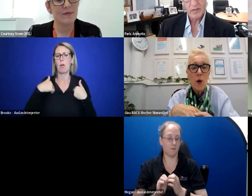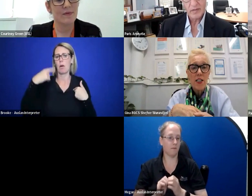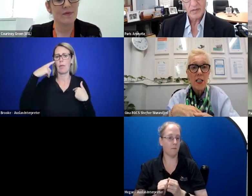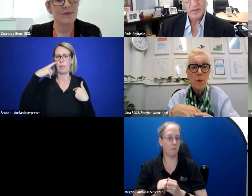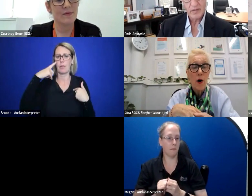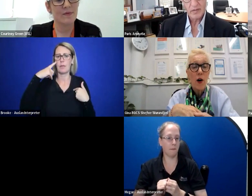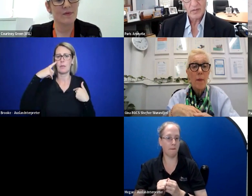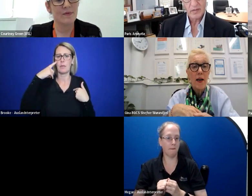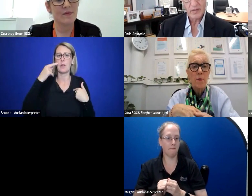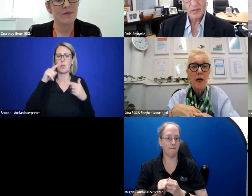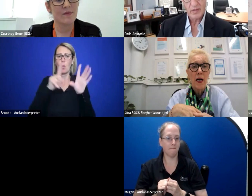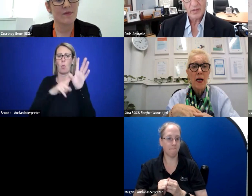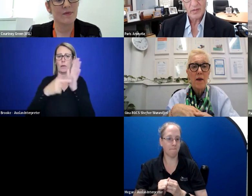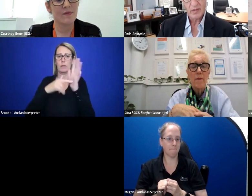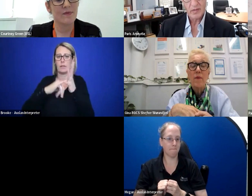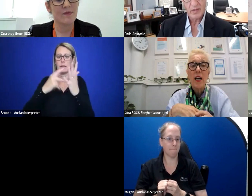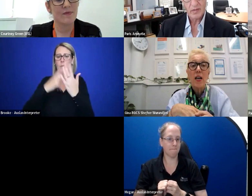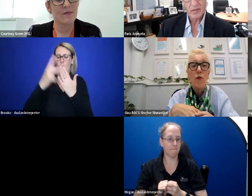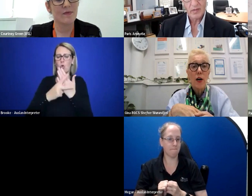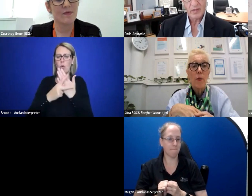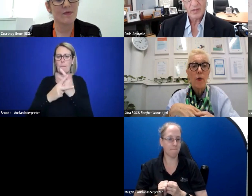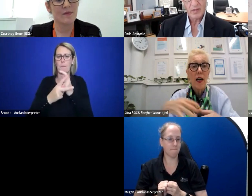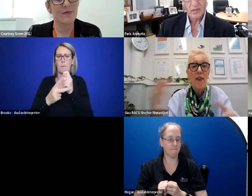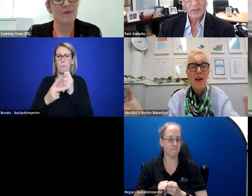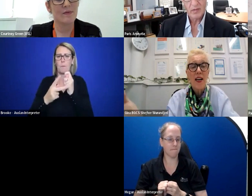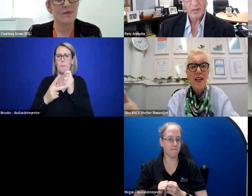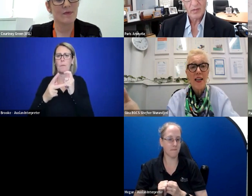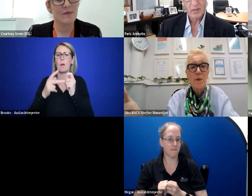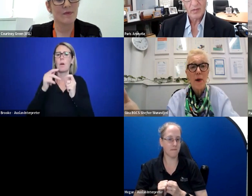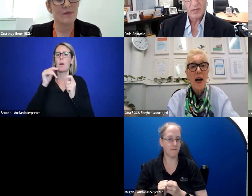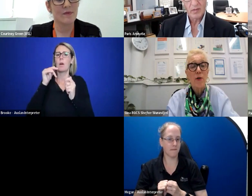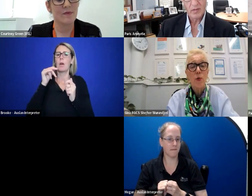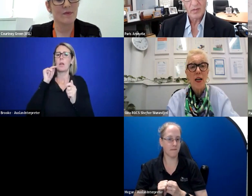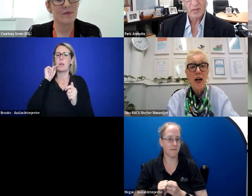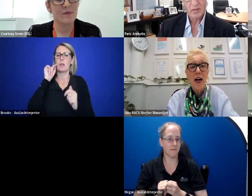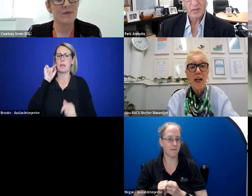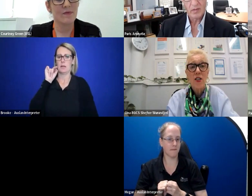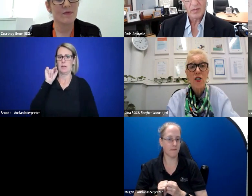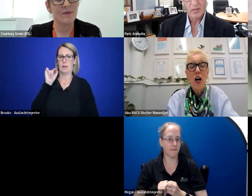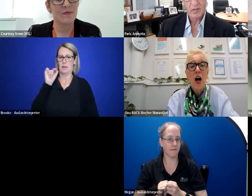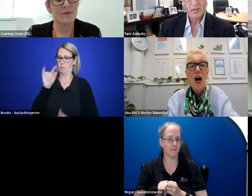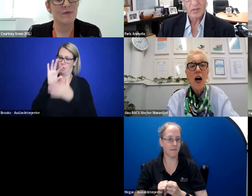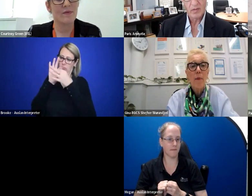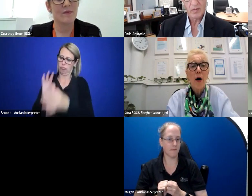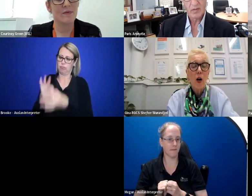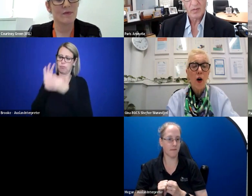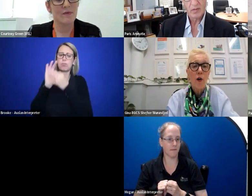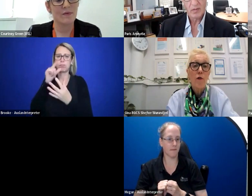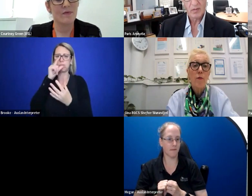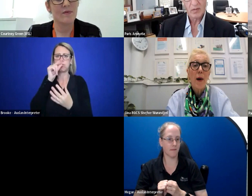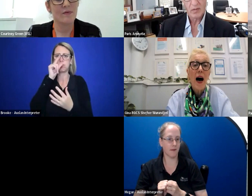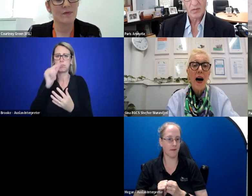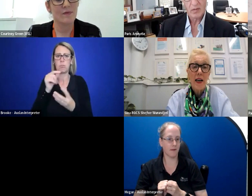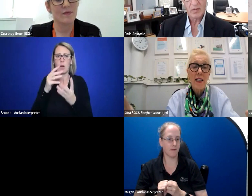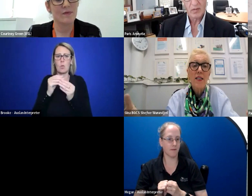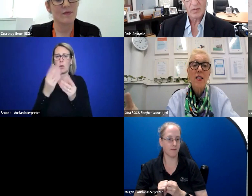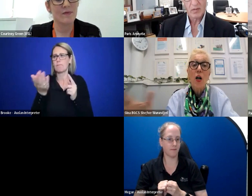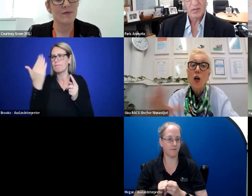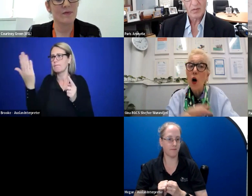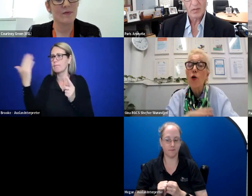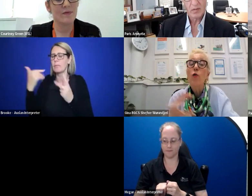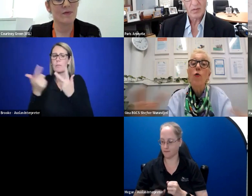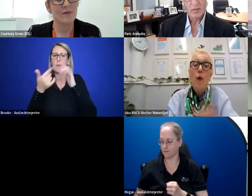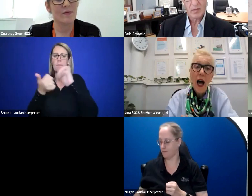the YTS program has been incredible in that it has been able to engage a lot of